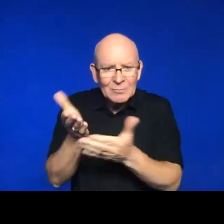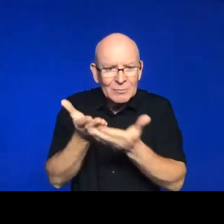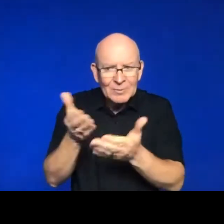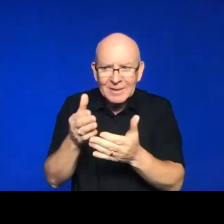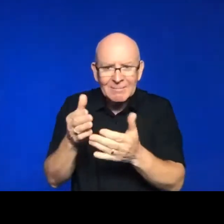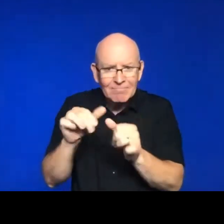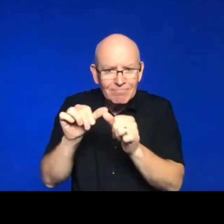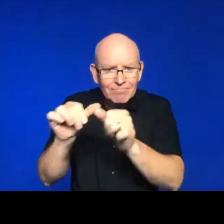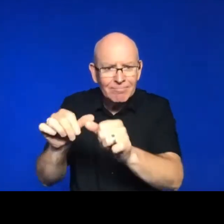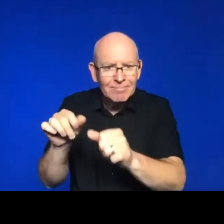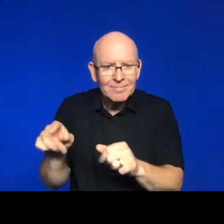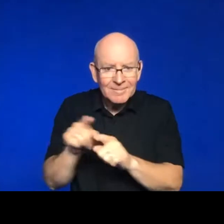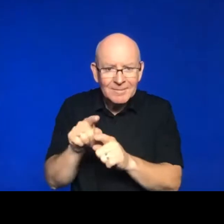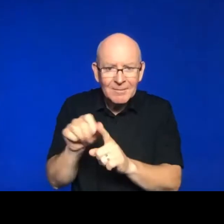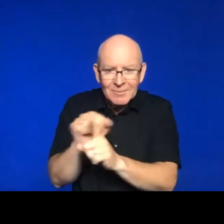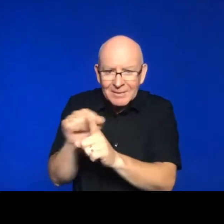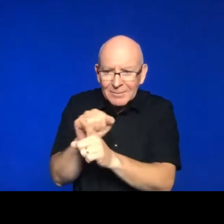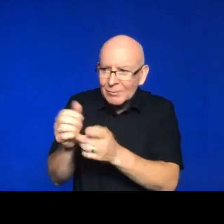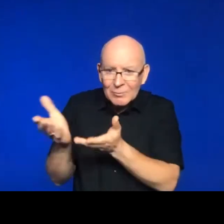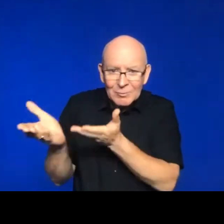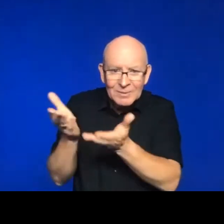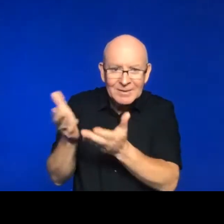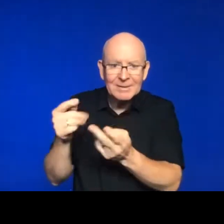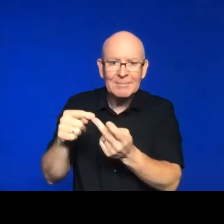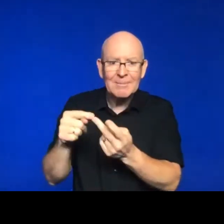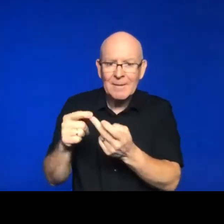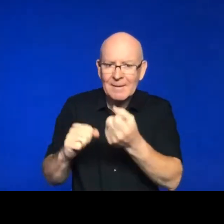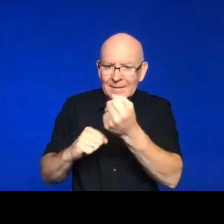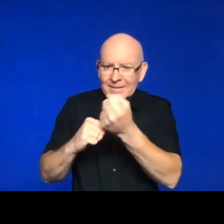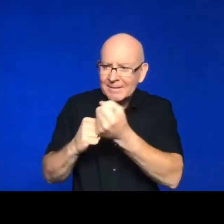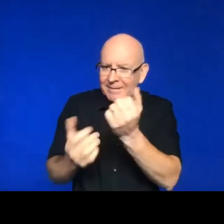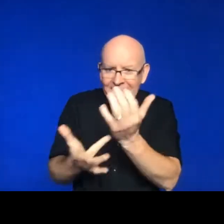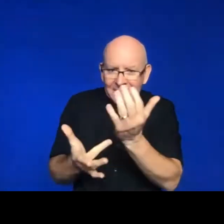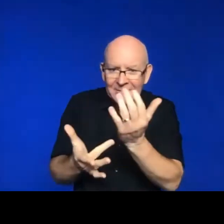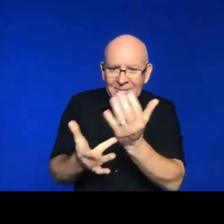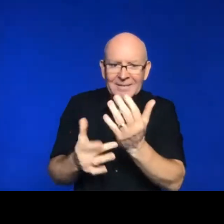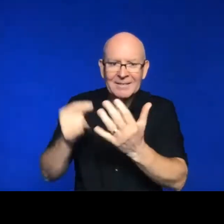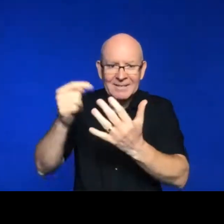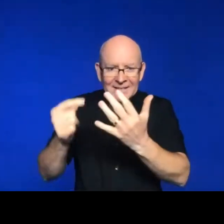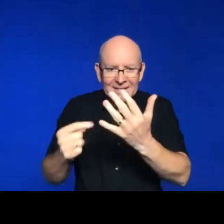In some countries, some measures have, like trying to triage through